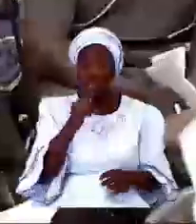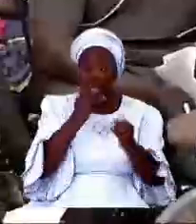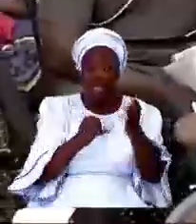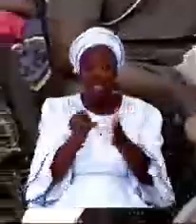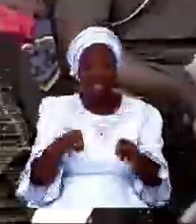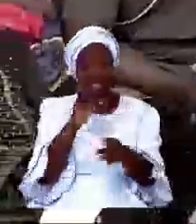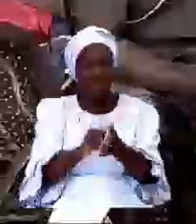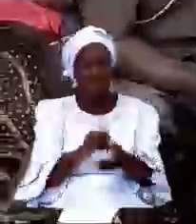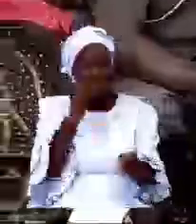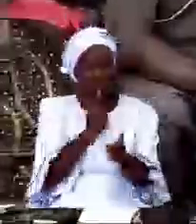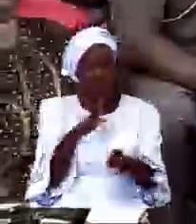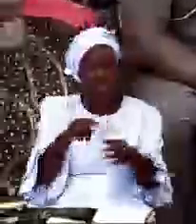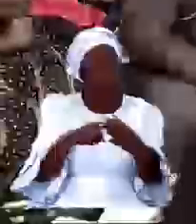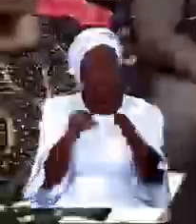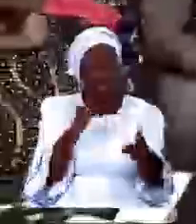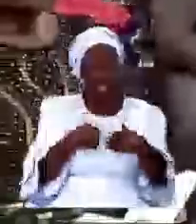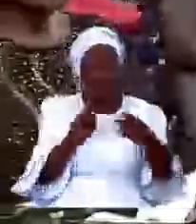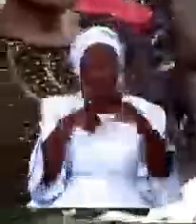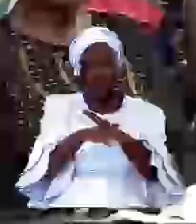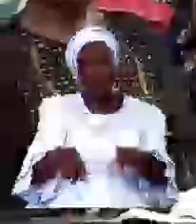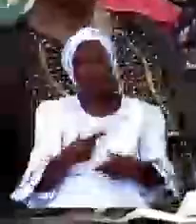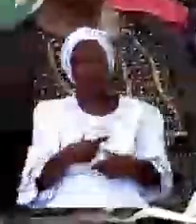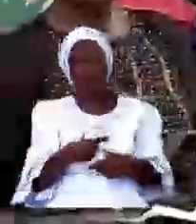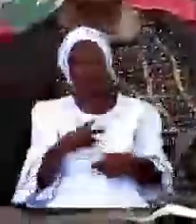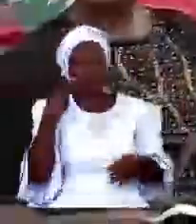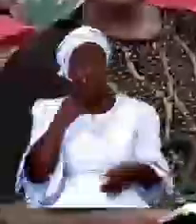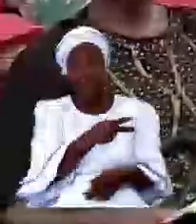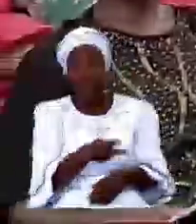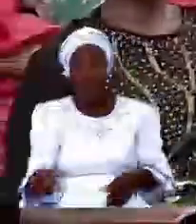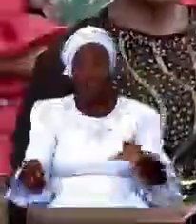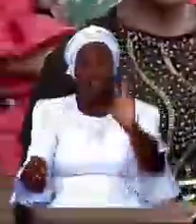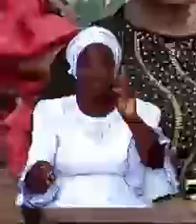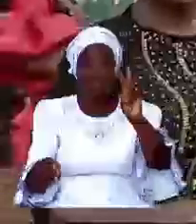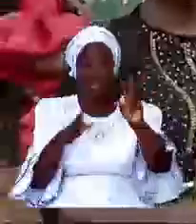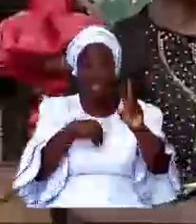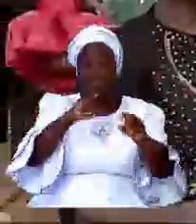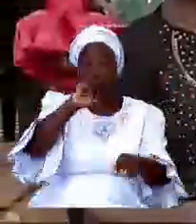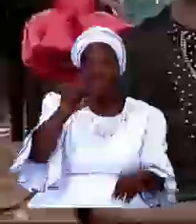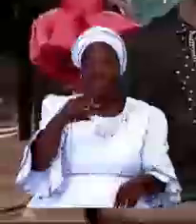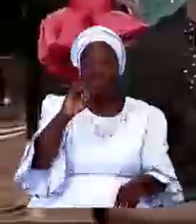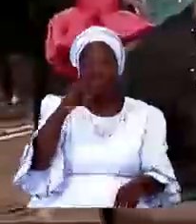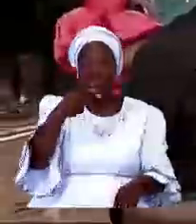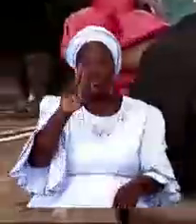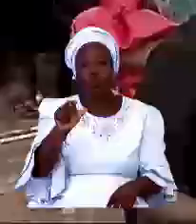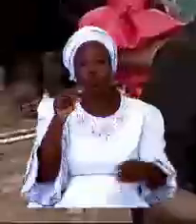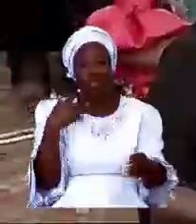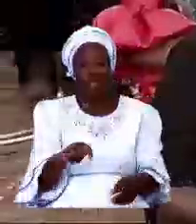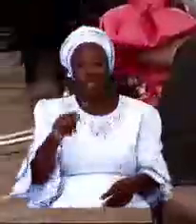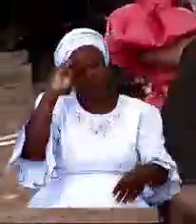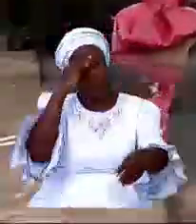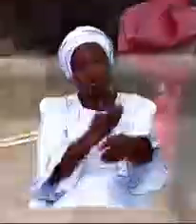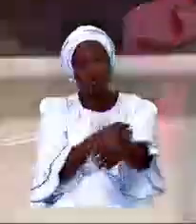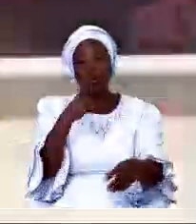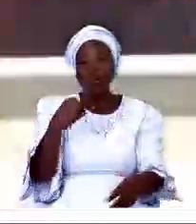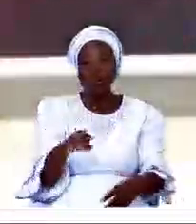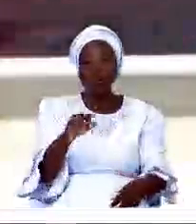the beginning has come in your life. Look at verse 16. And Jehu